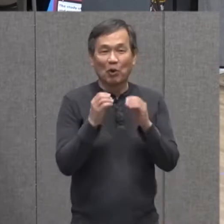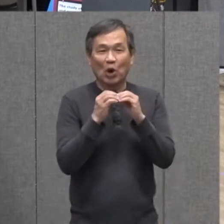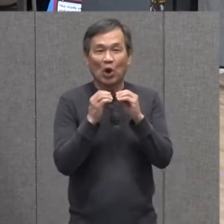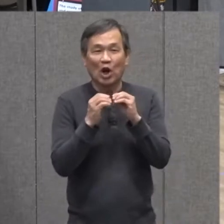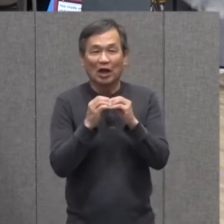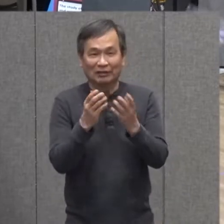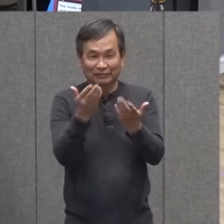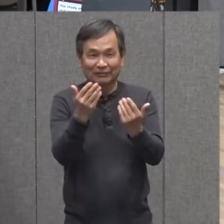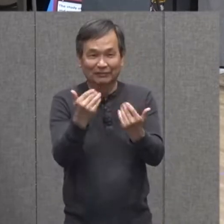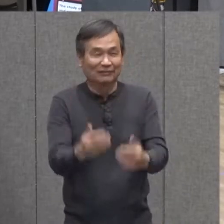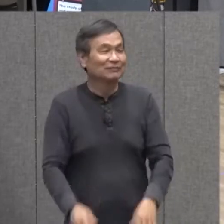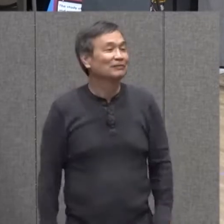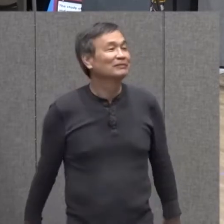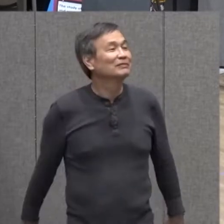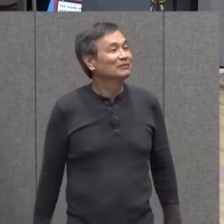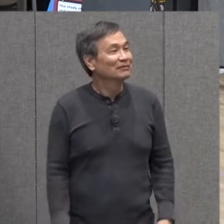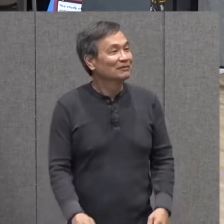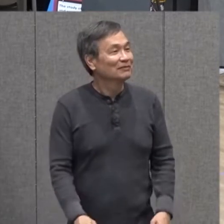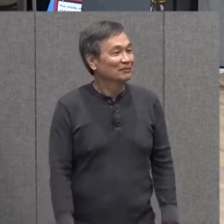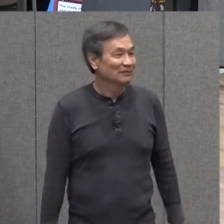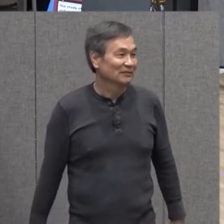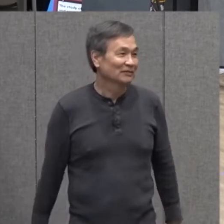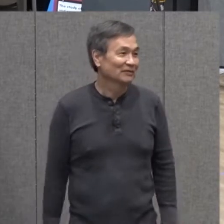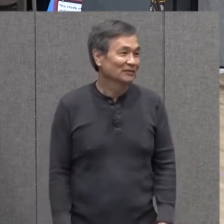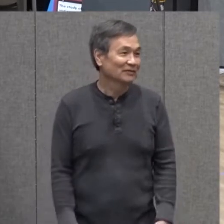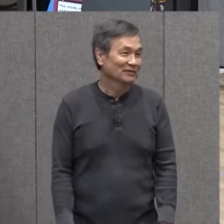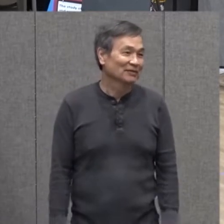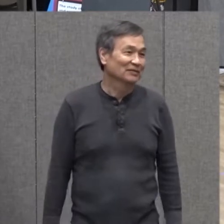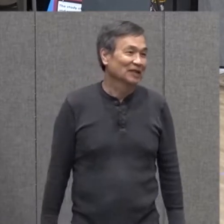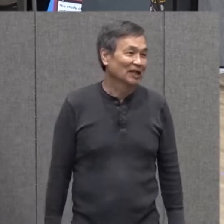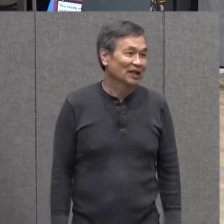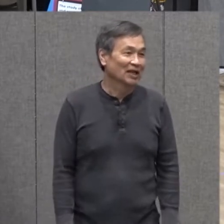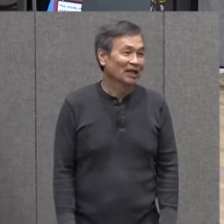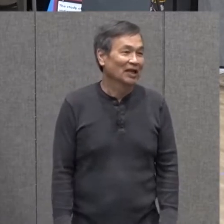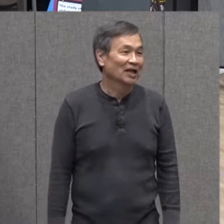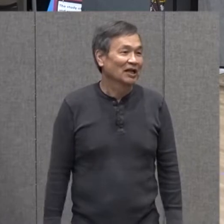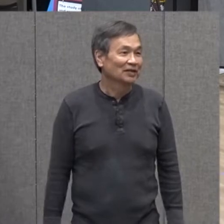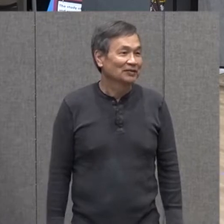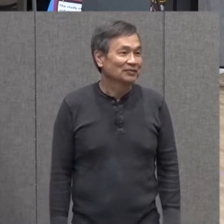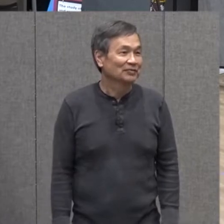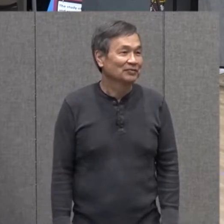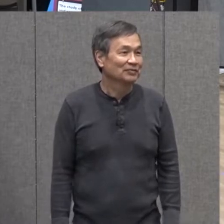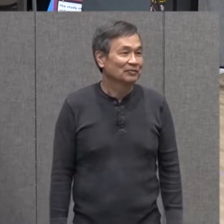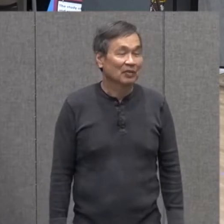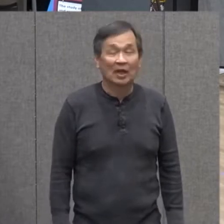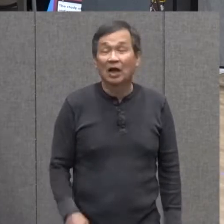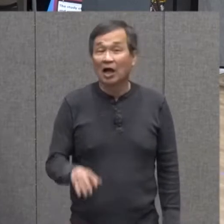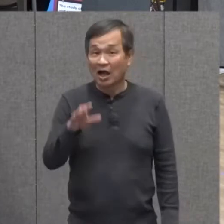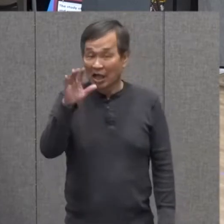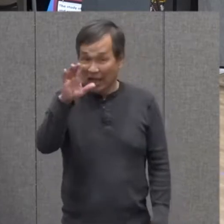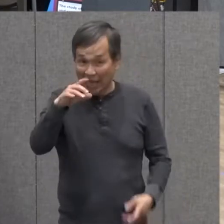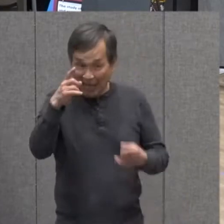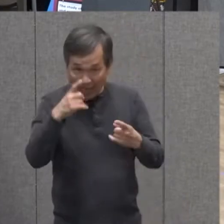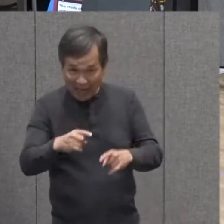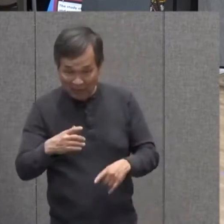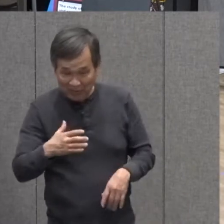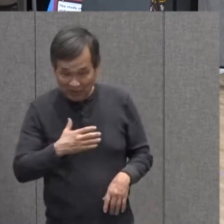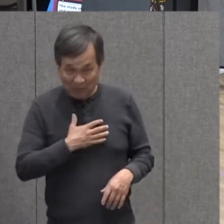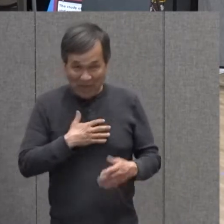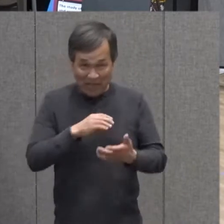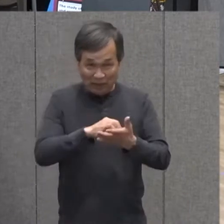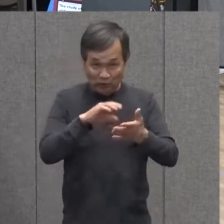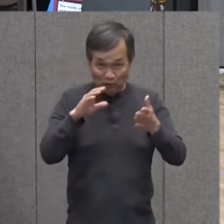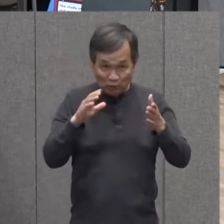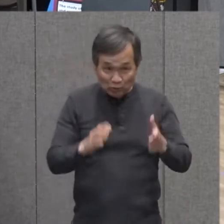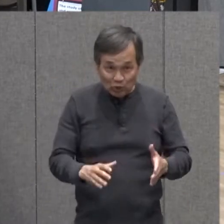cross. Cruzando, catch. cruzando, atrapadas, atrapadas. Now, one of the things I've noticed with my students, there's a couple of